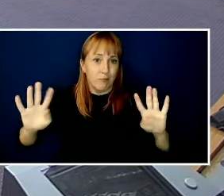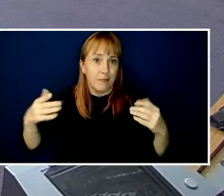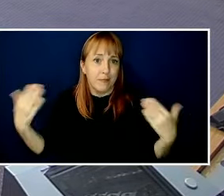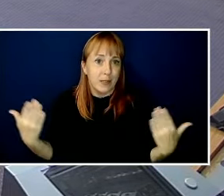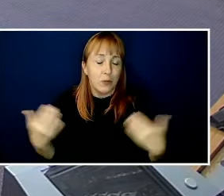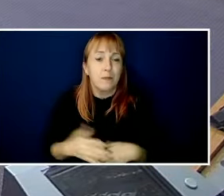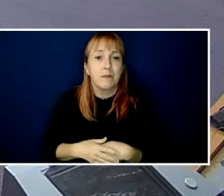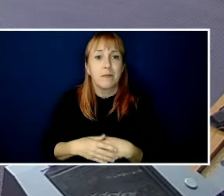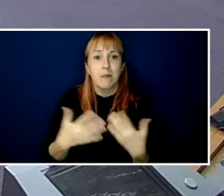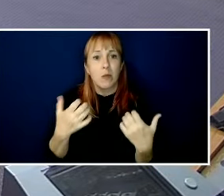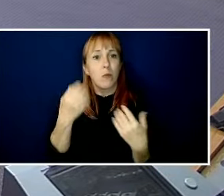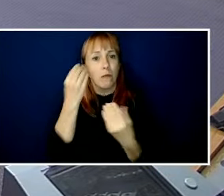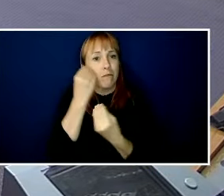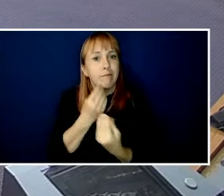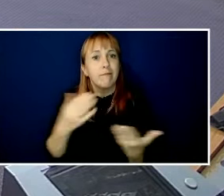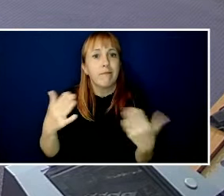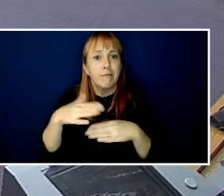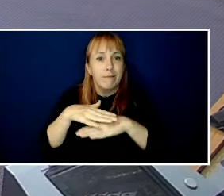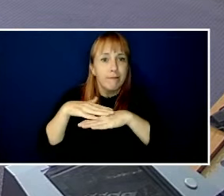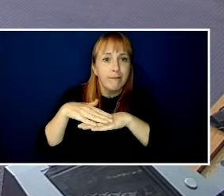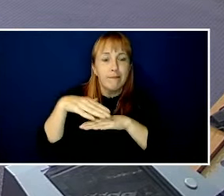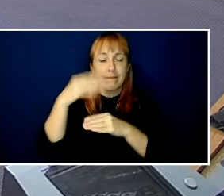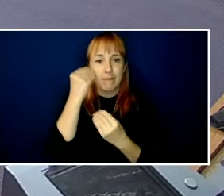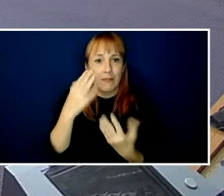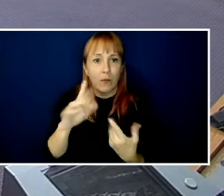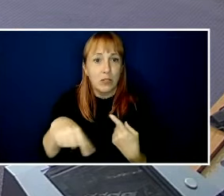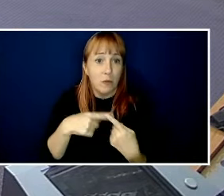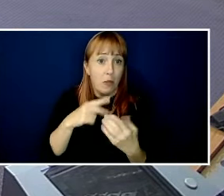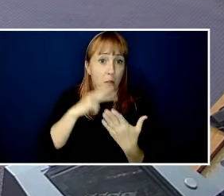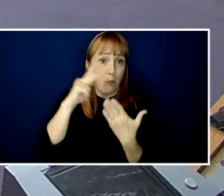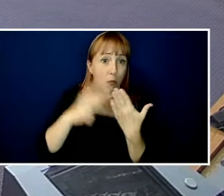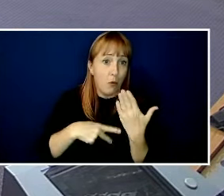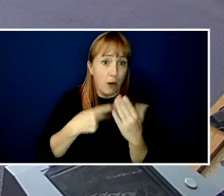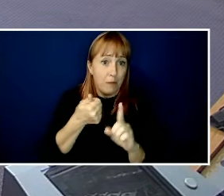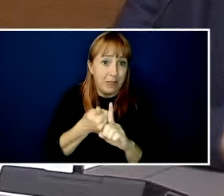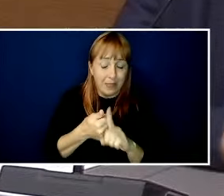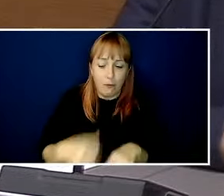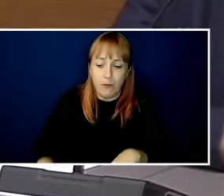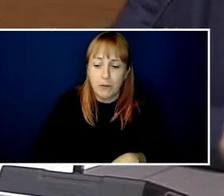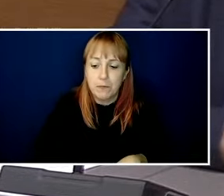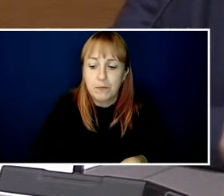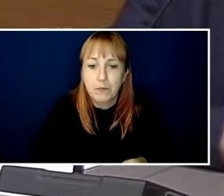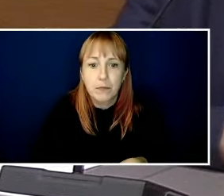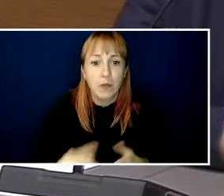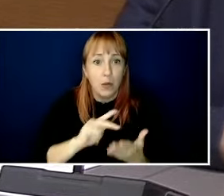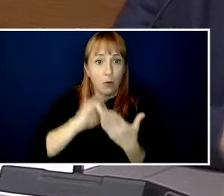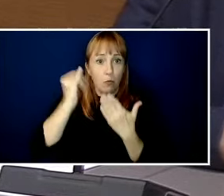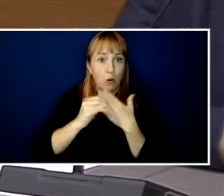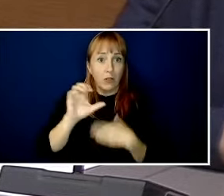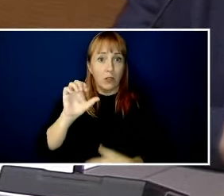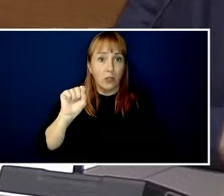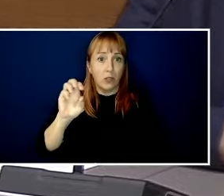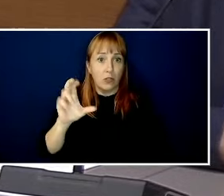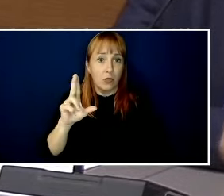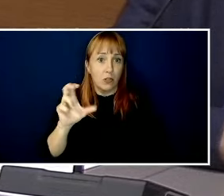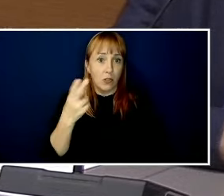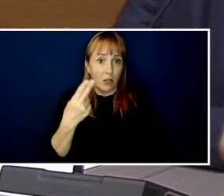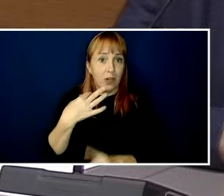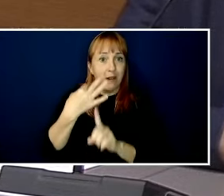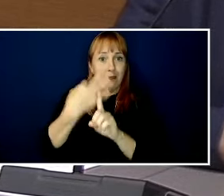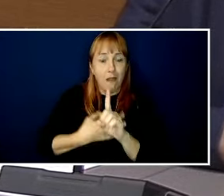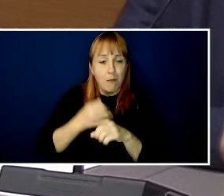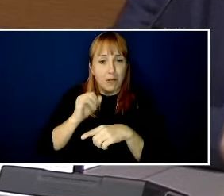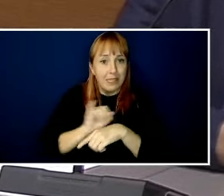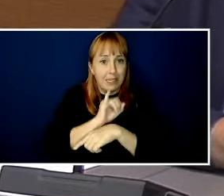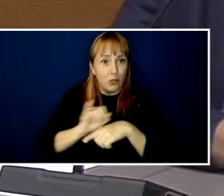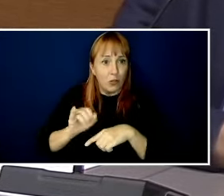just want to give you guys a little bit of information about the program. Project Search is a 9-month internship for individuals that experience intellectual and